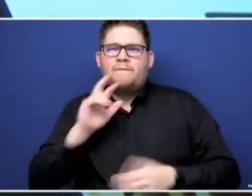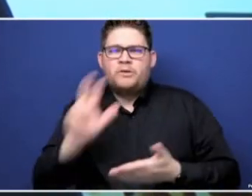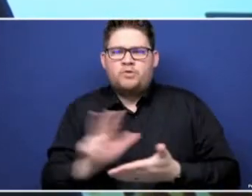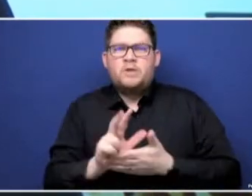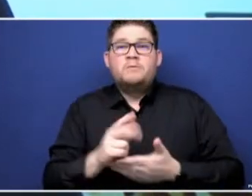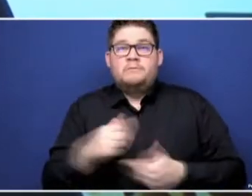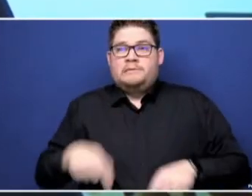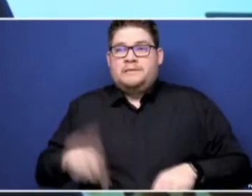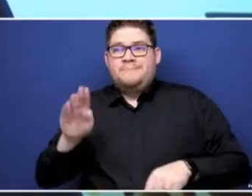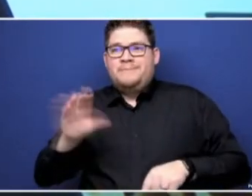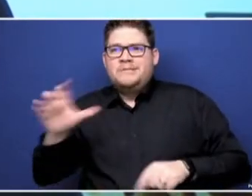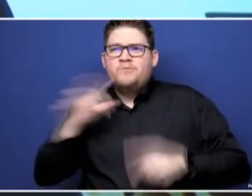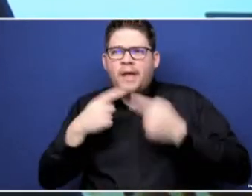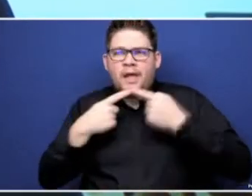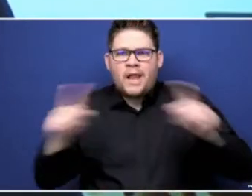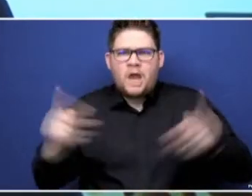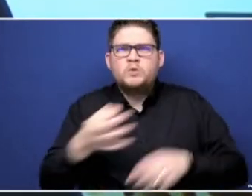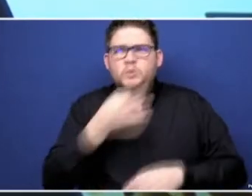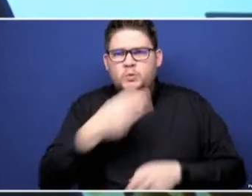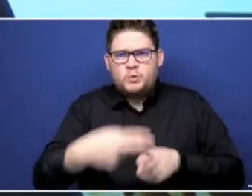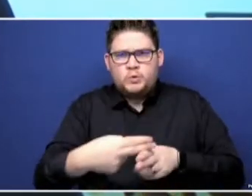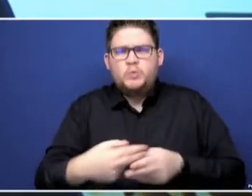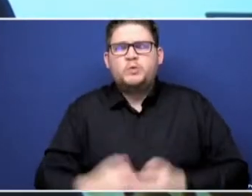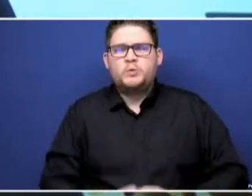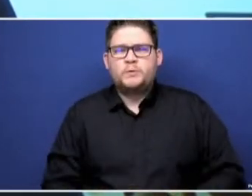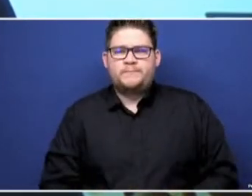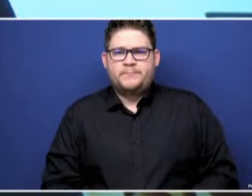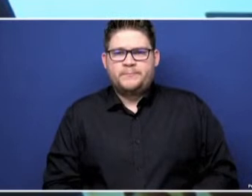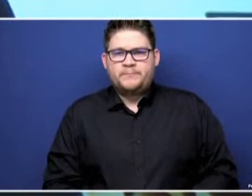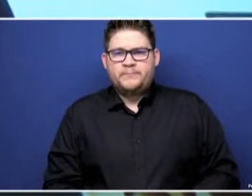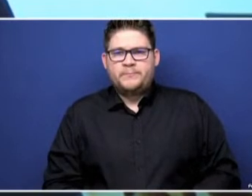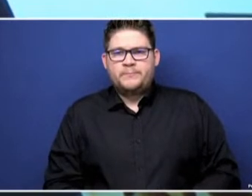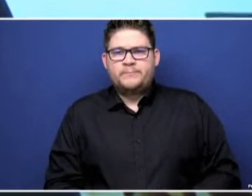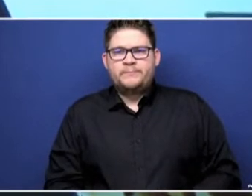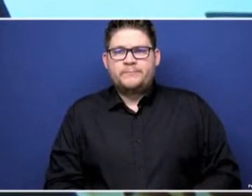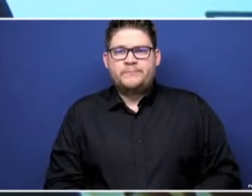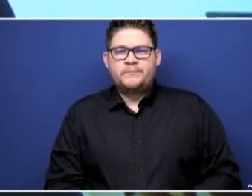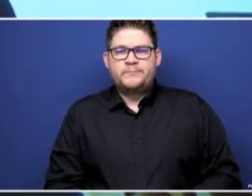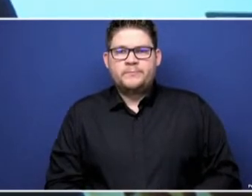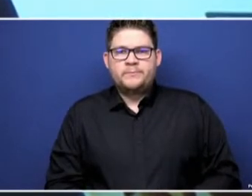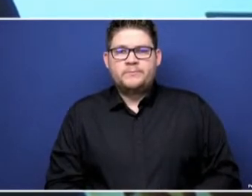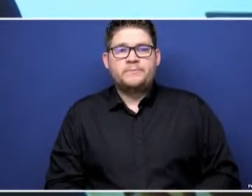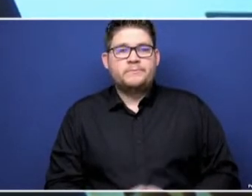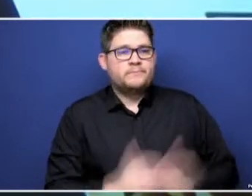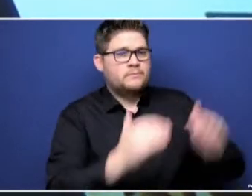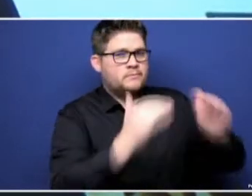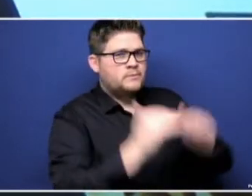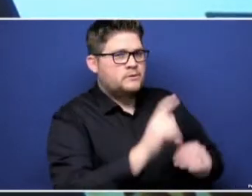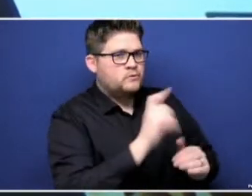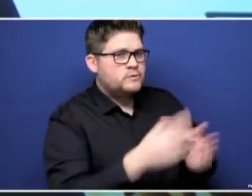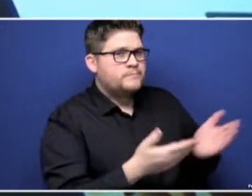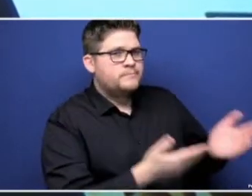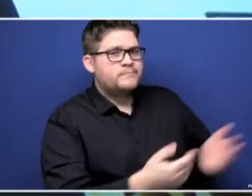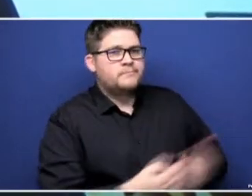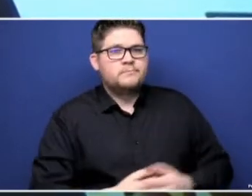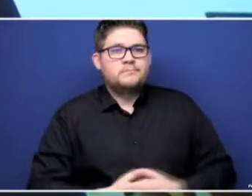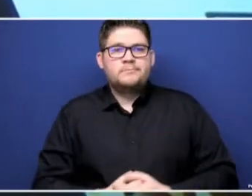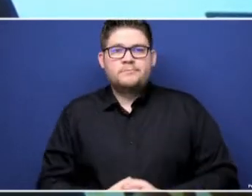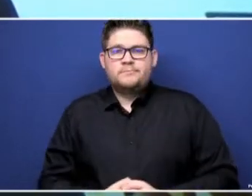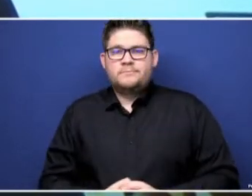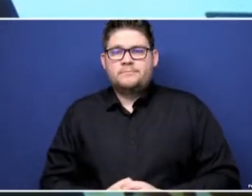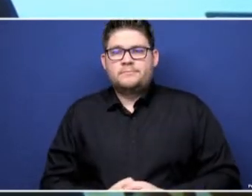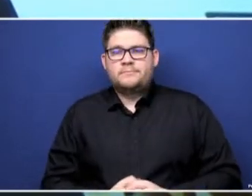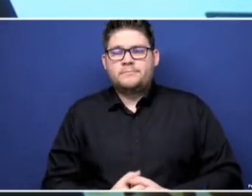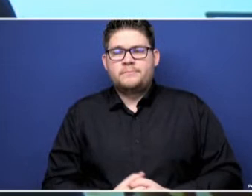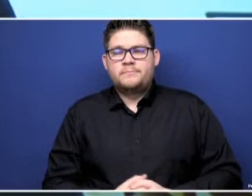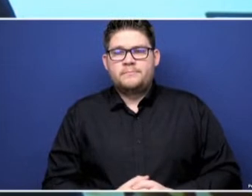that they have been in discussions with the European Union and that our supply of Pfizer Moderna will be protected and we